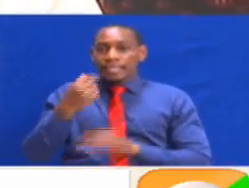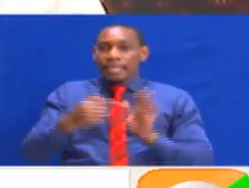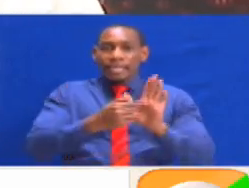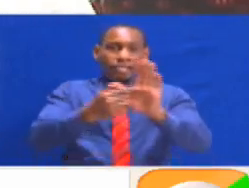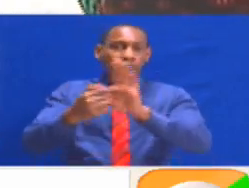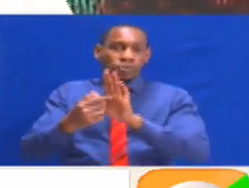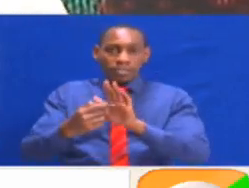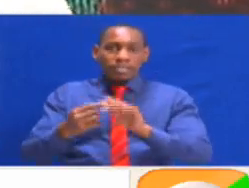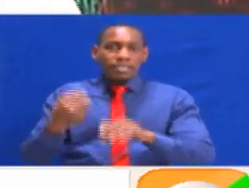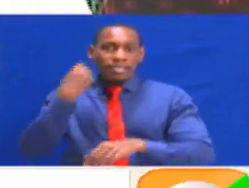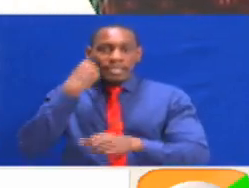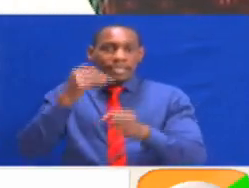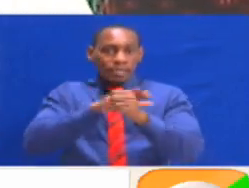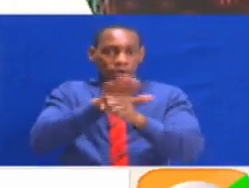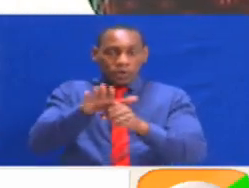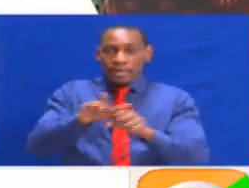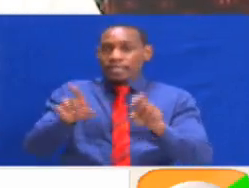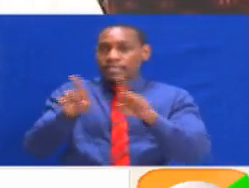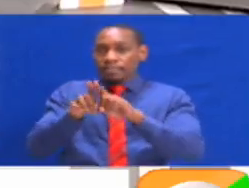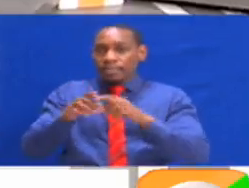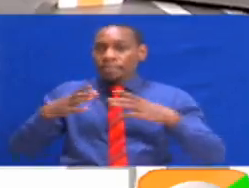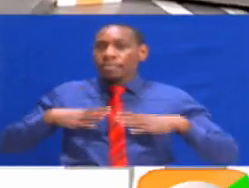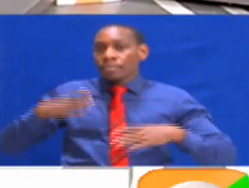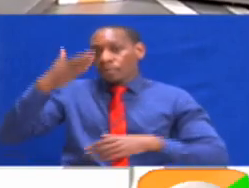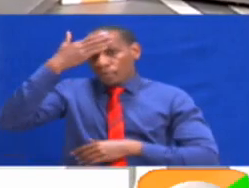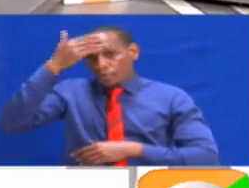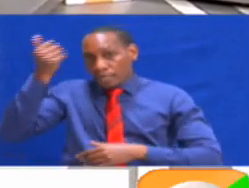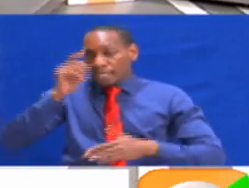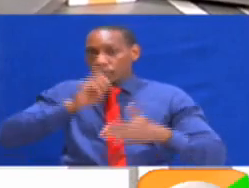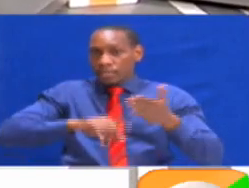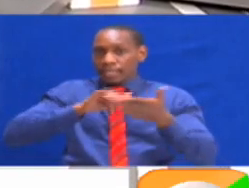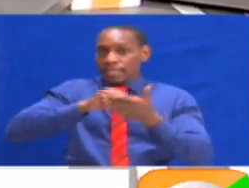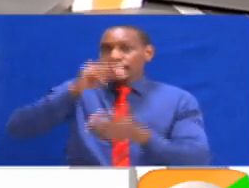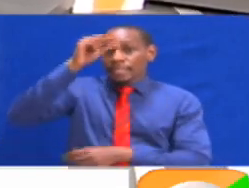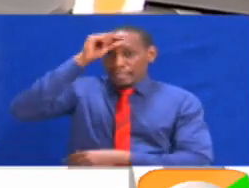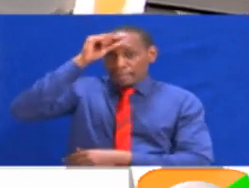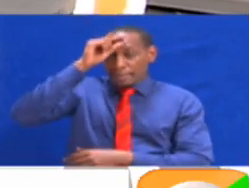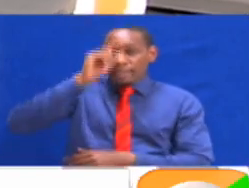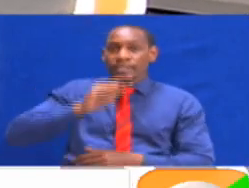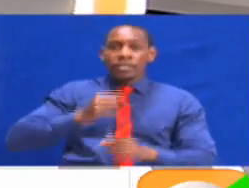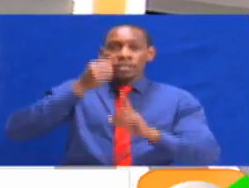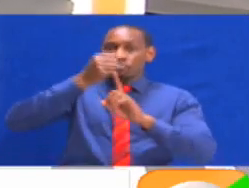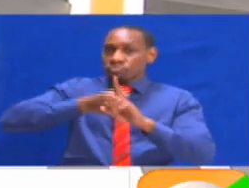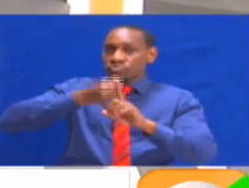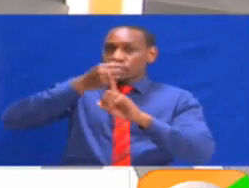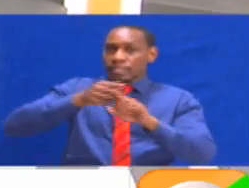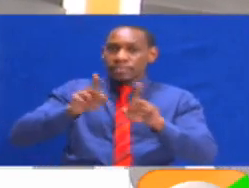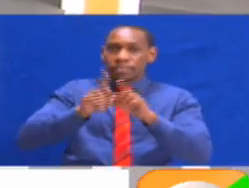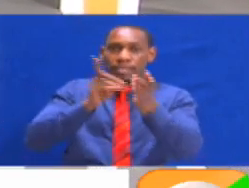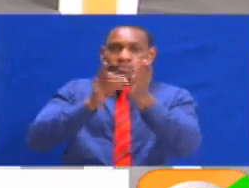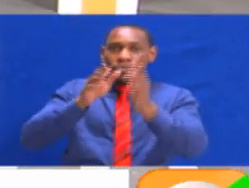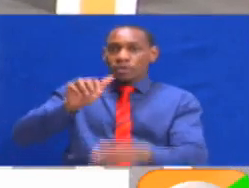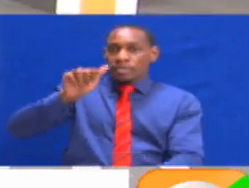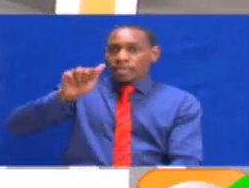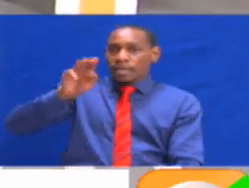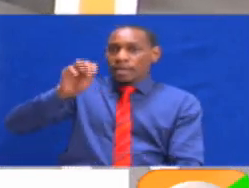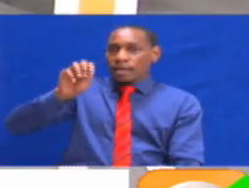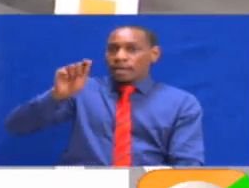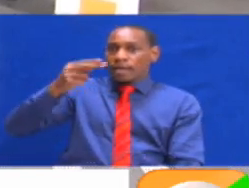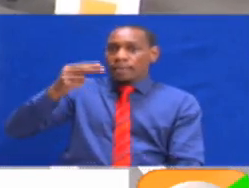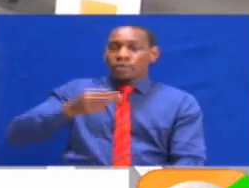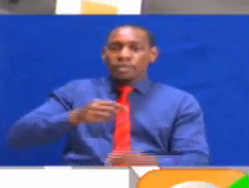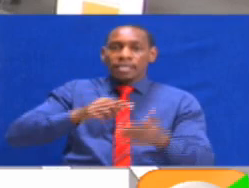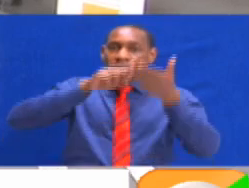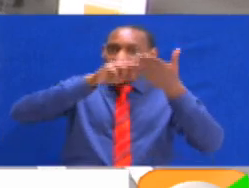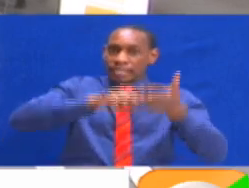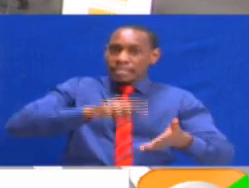disease. And I think that is one of the things that people forget. The government has been talking a lot about this. Dr. Moth has been emphasizing this a lot,